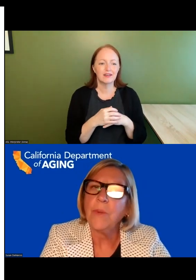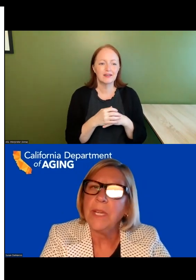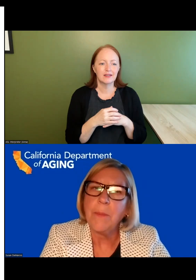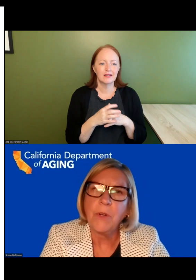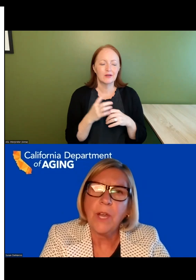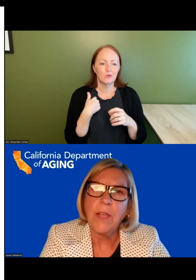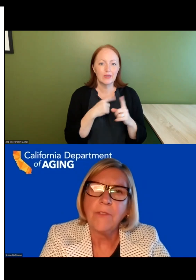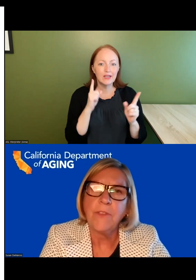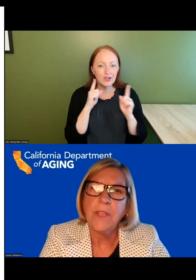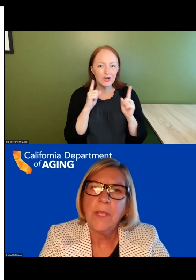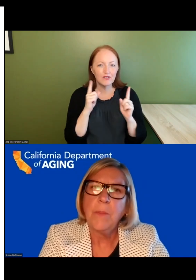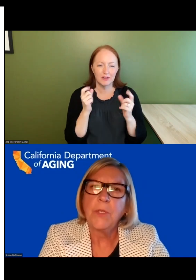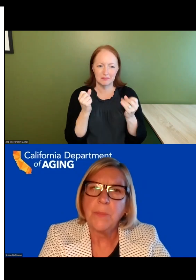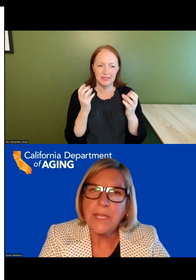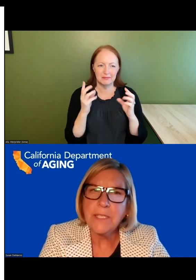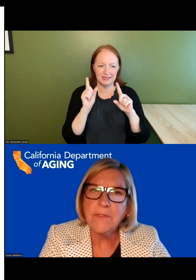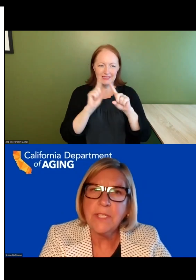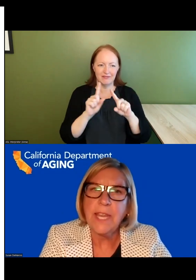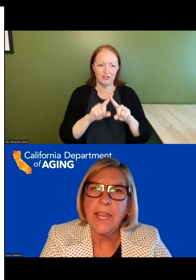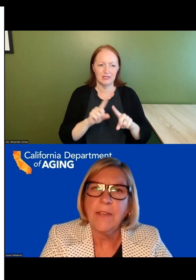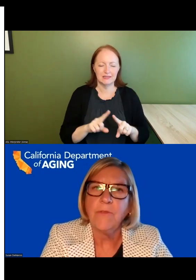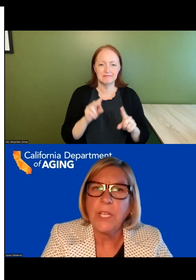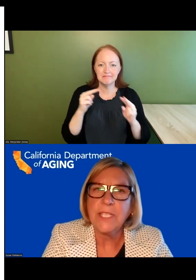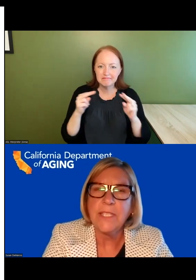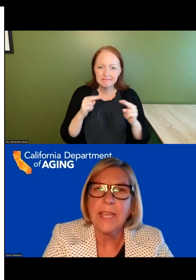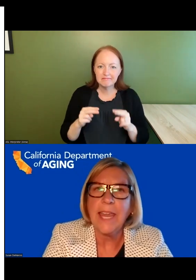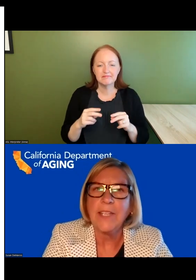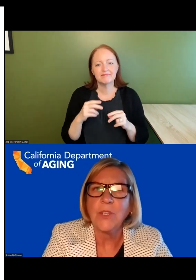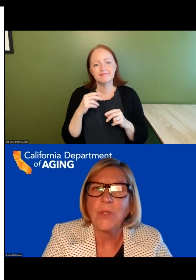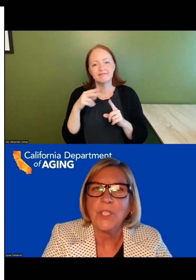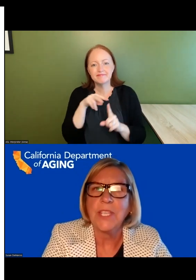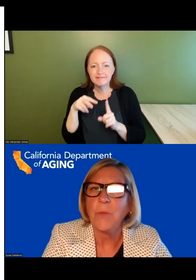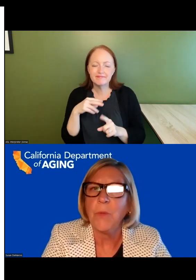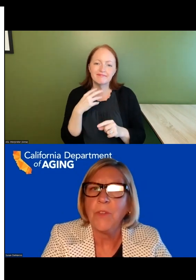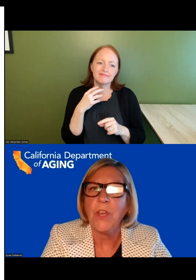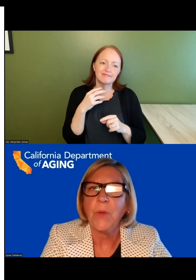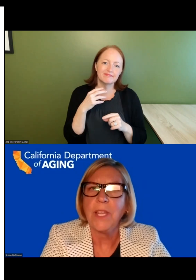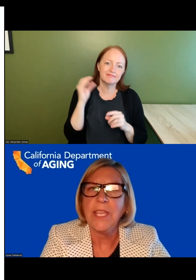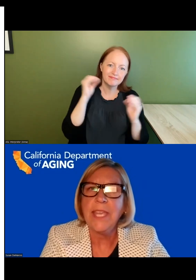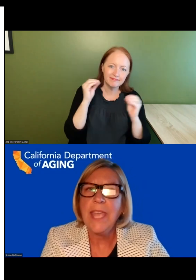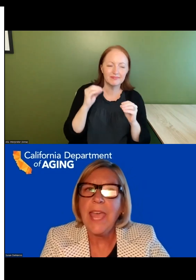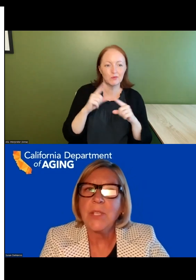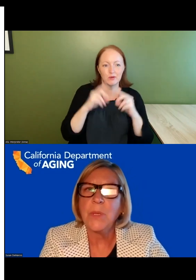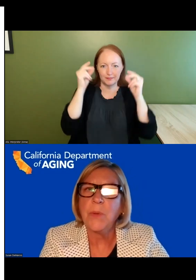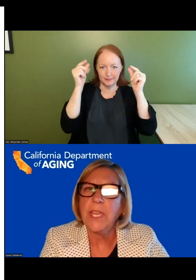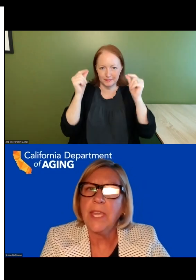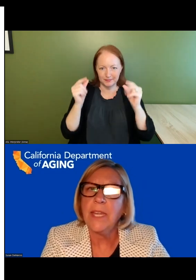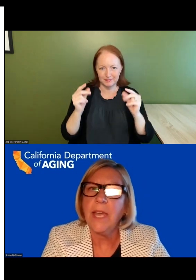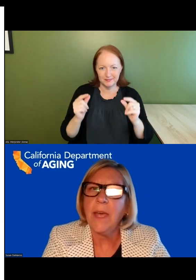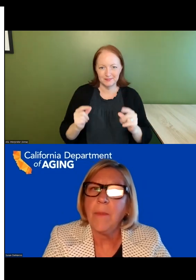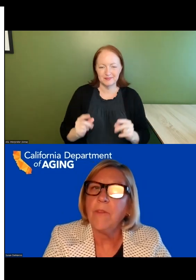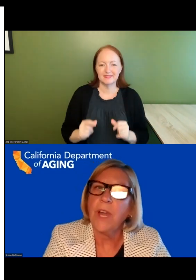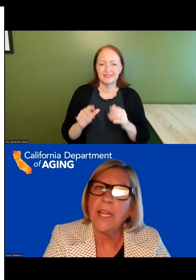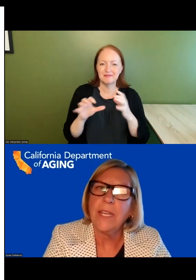heard from a number of perspectives and voices. And so you'll see that we'll move along quickly as we bring